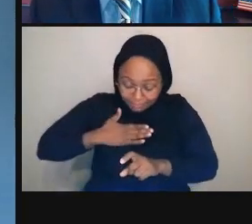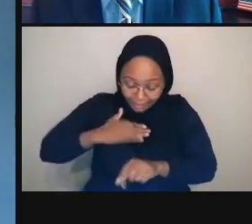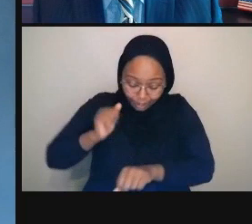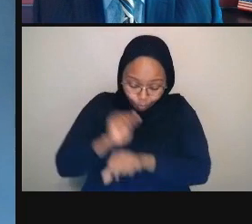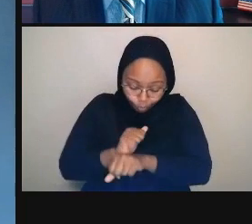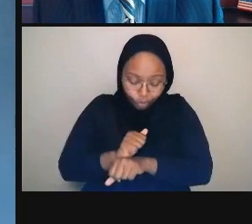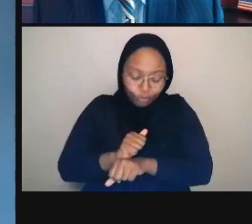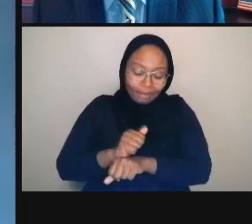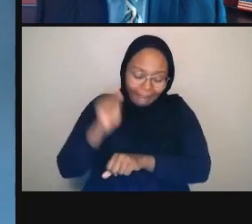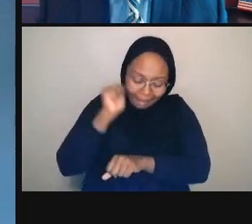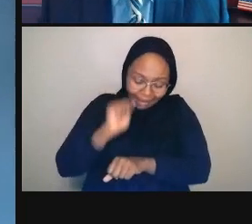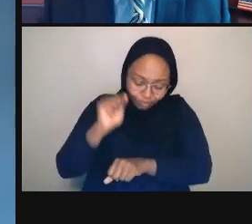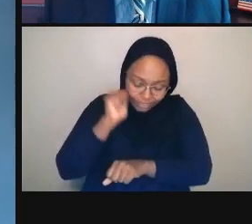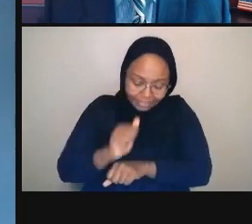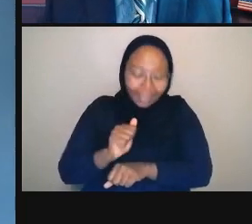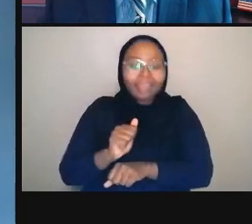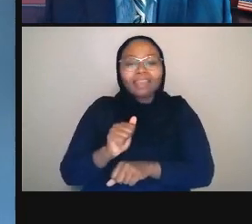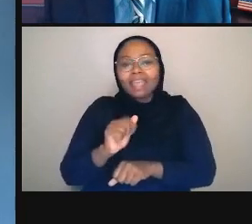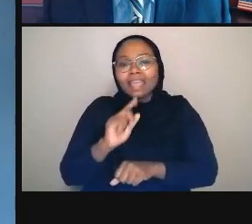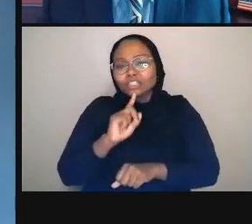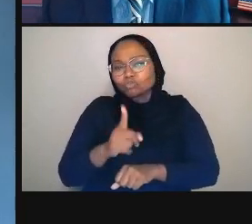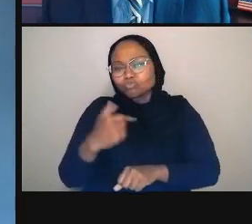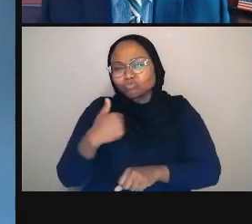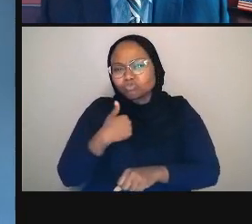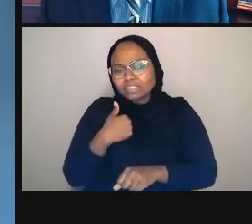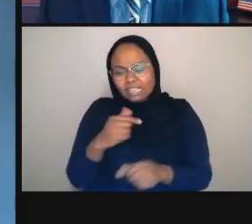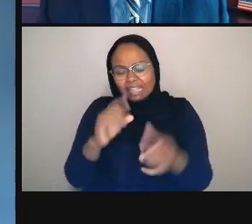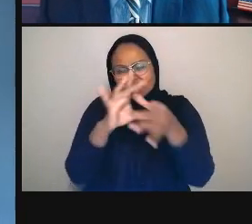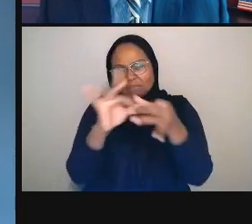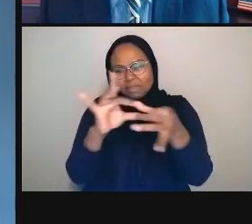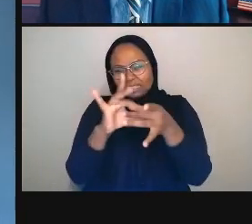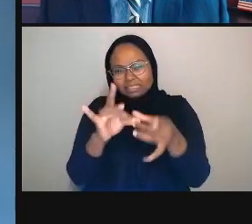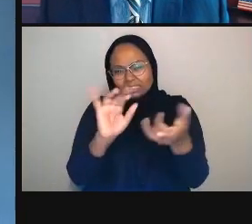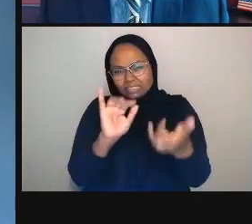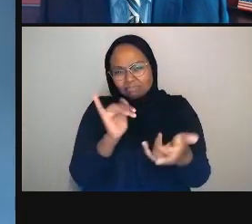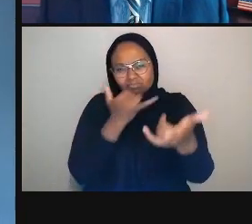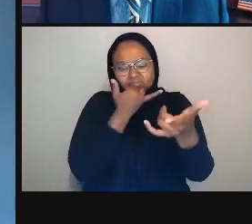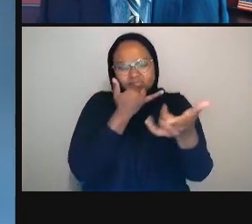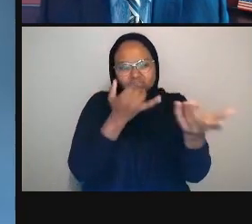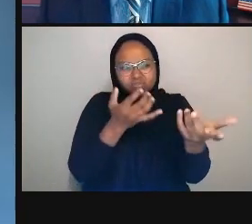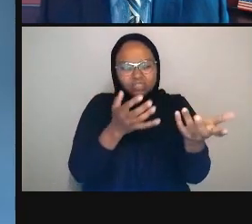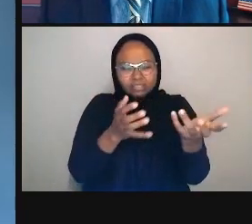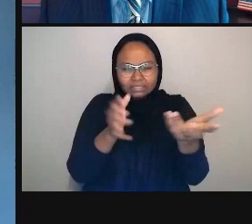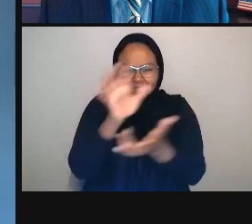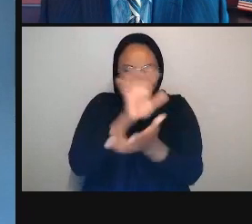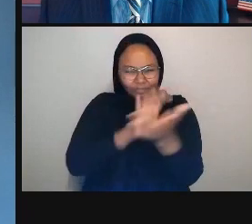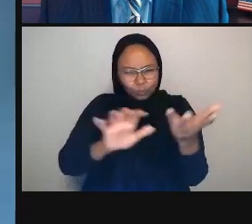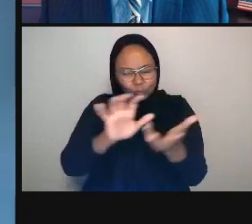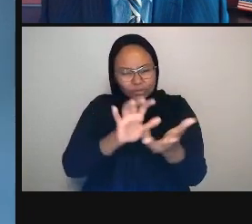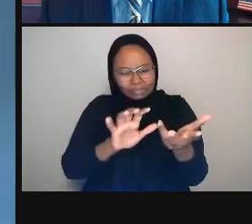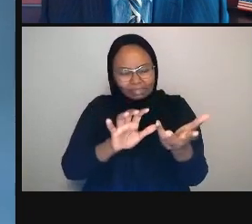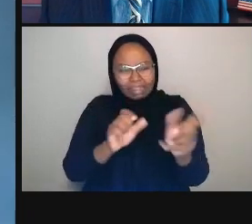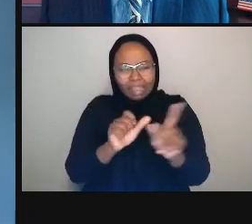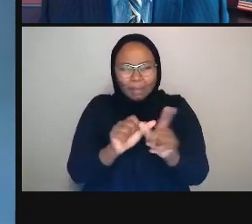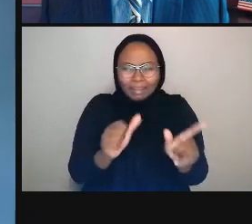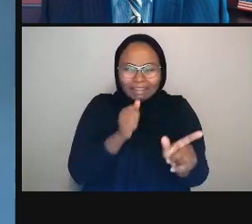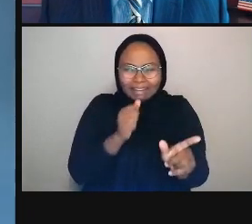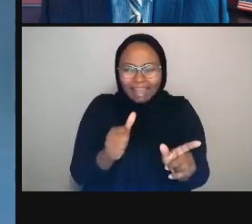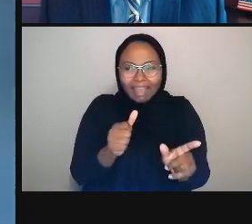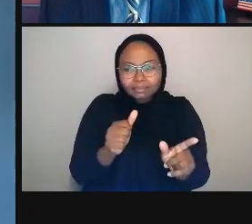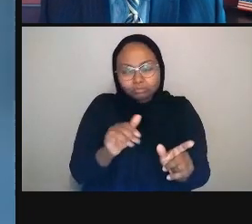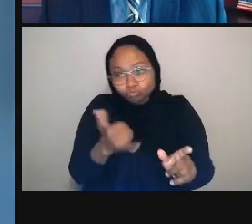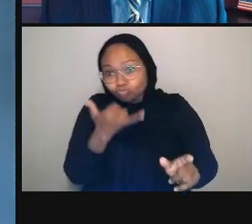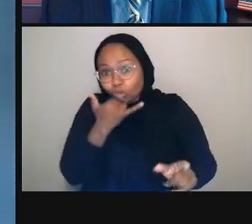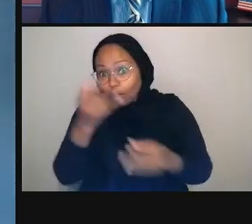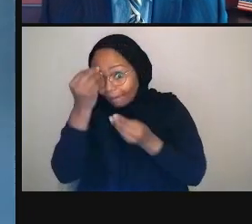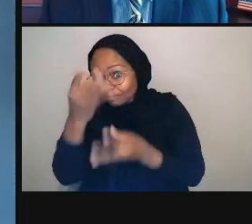mixed messaging that comes through about COVID-19. And not even about the misinformation. I mean, that's a whole nother area that we